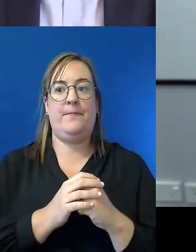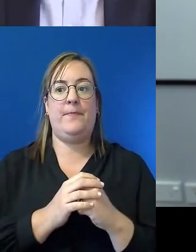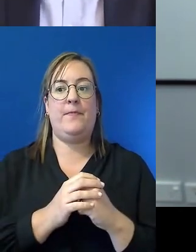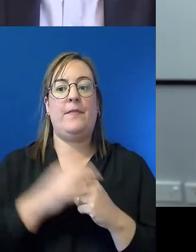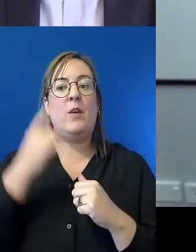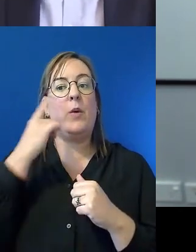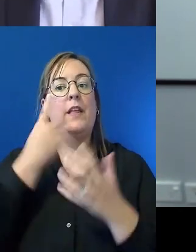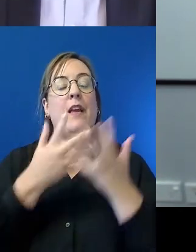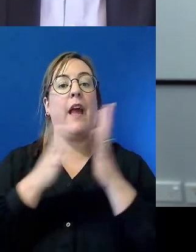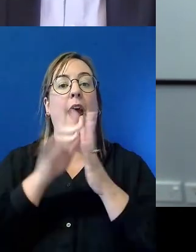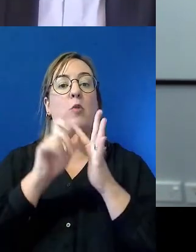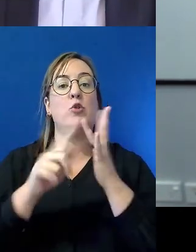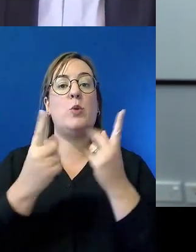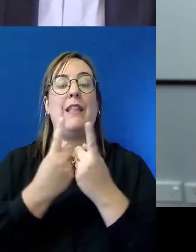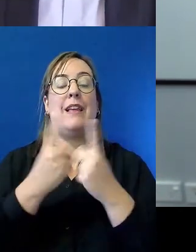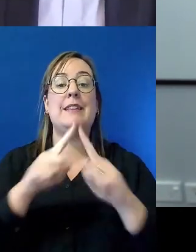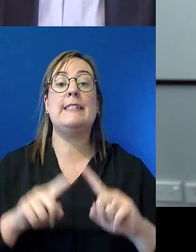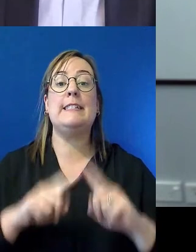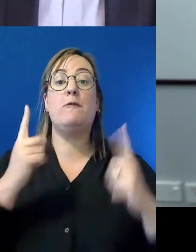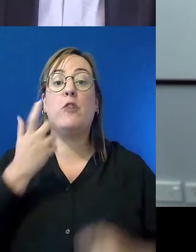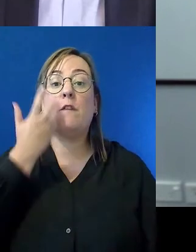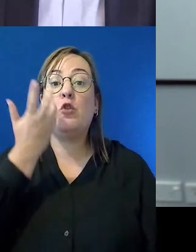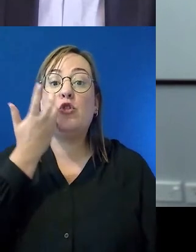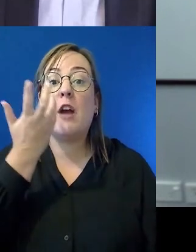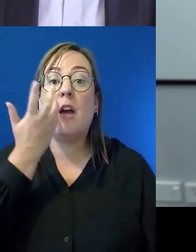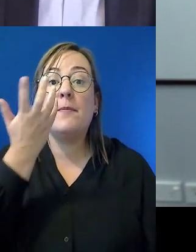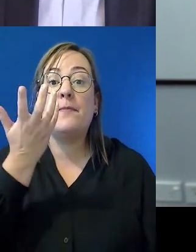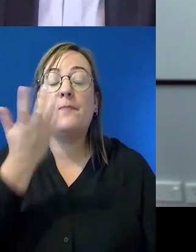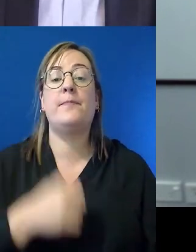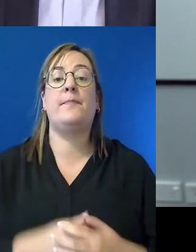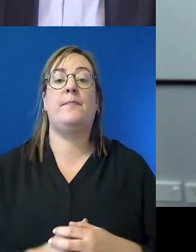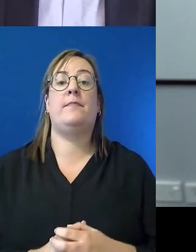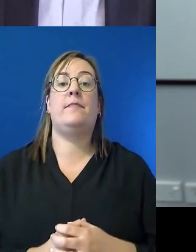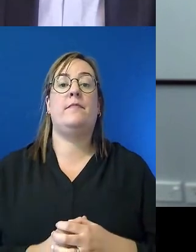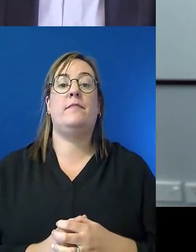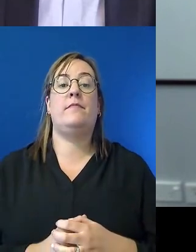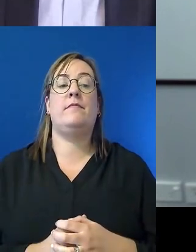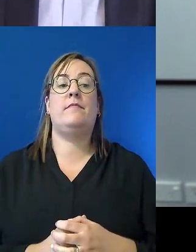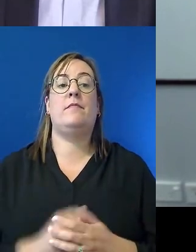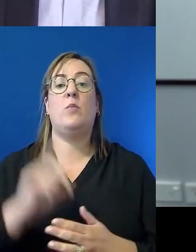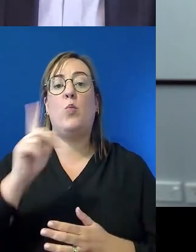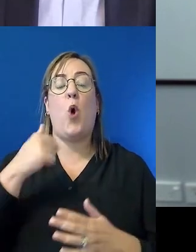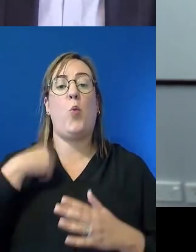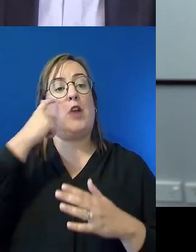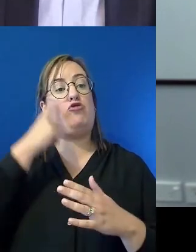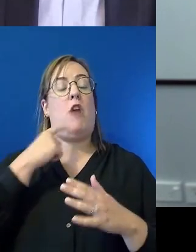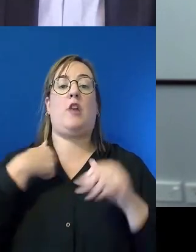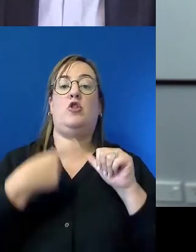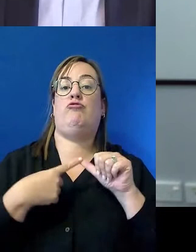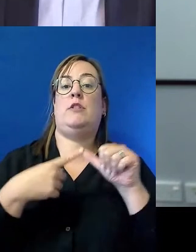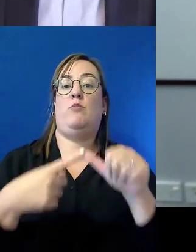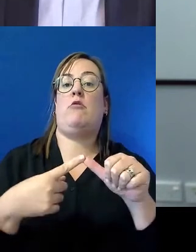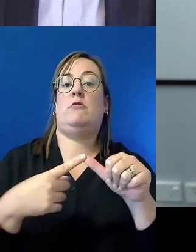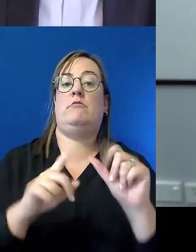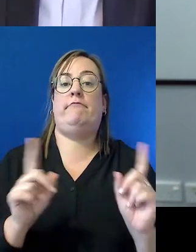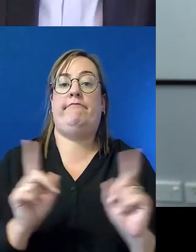to do things differently. But look at what is it that we're trying to address and be pretty clear about that. So if we